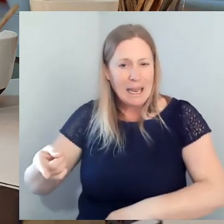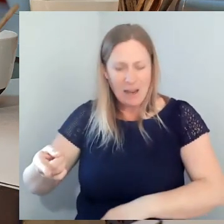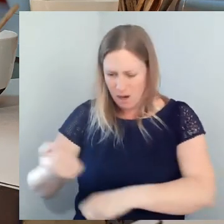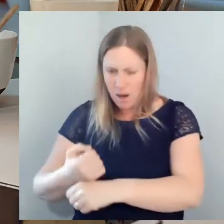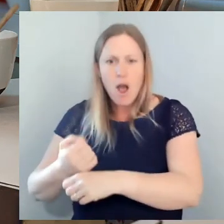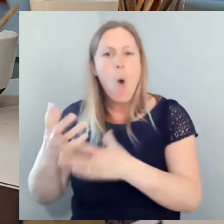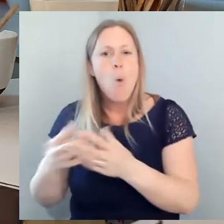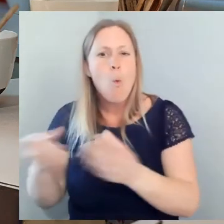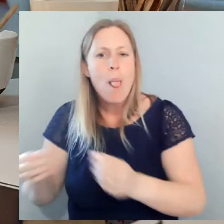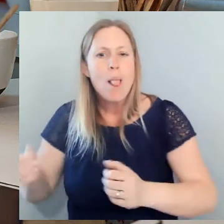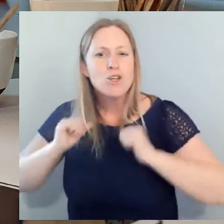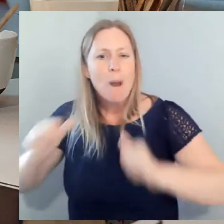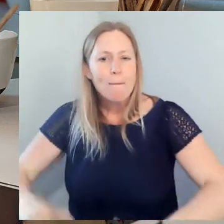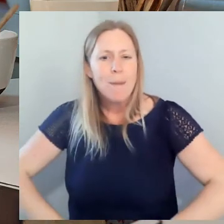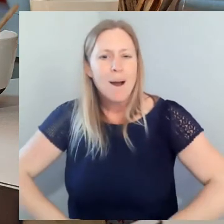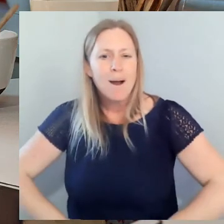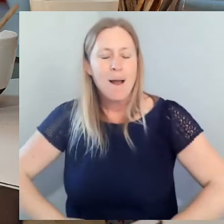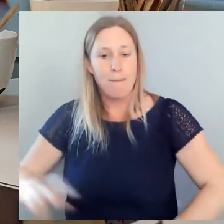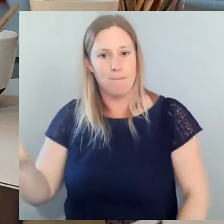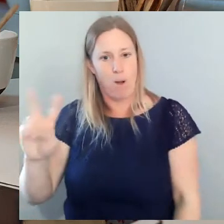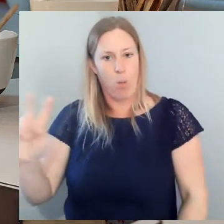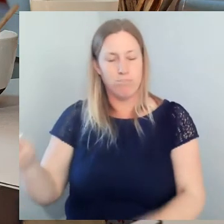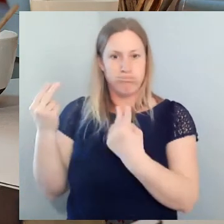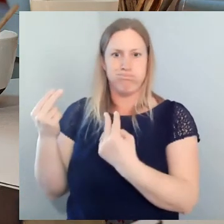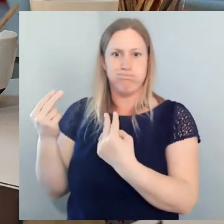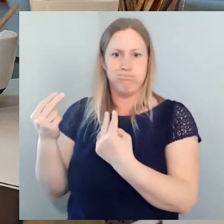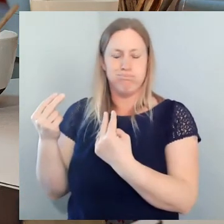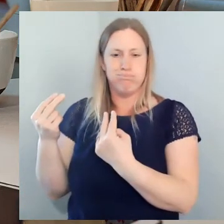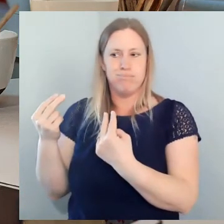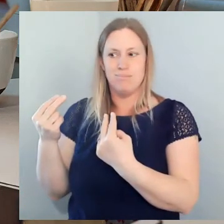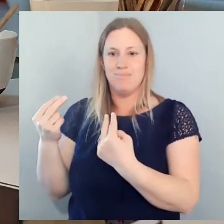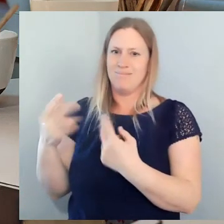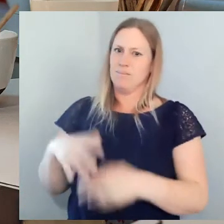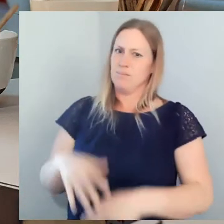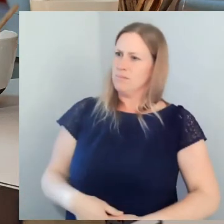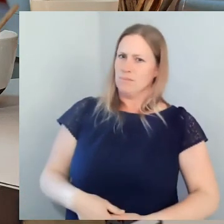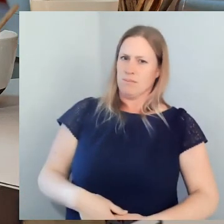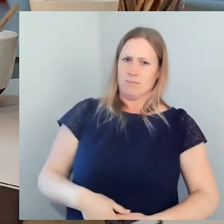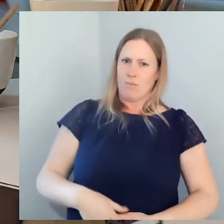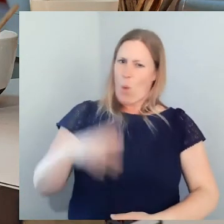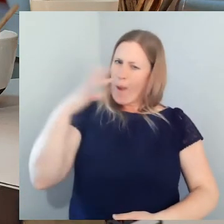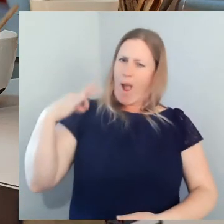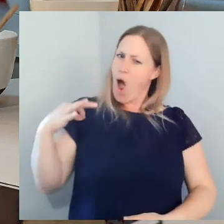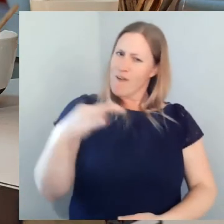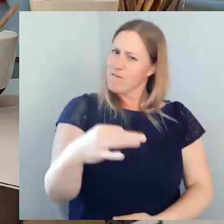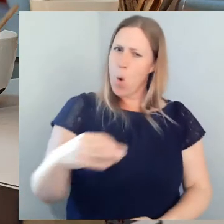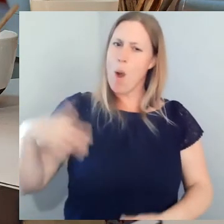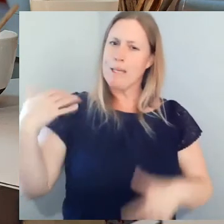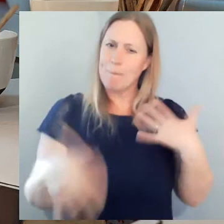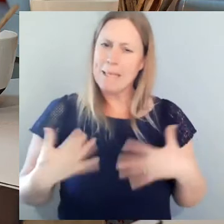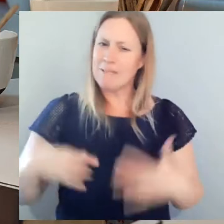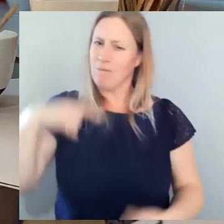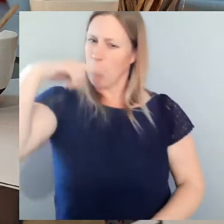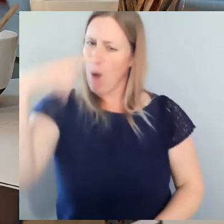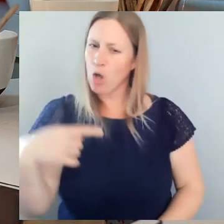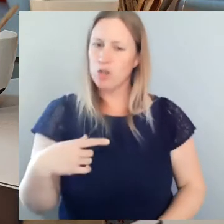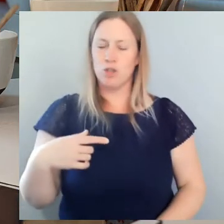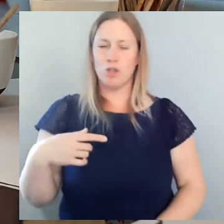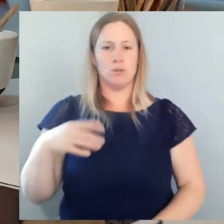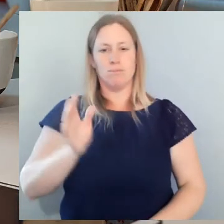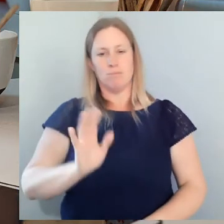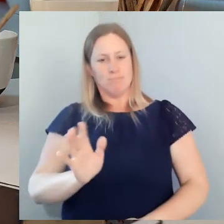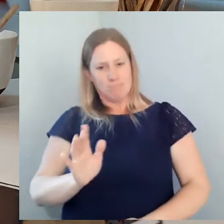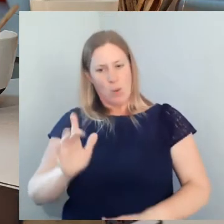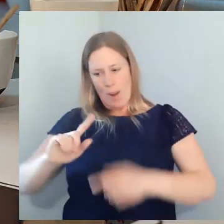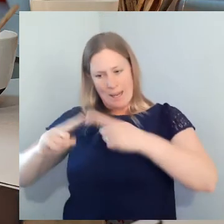expecting. Knitting? Knitting a nice woolen jumper, I said. They both looked at me. "We can't afford those